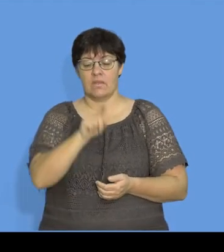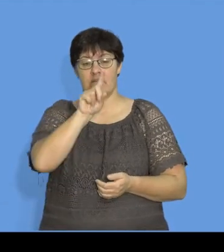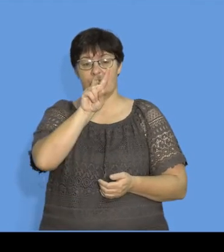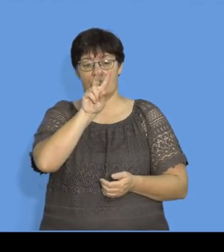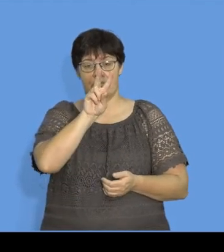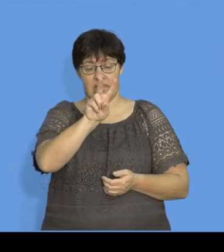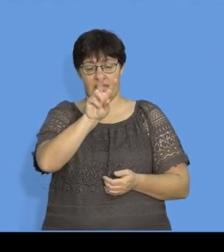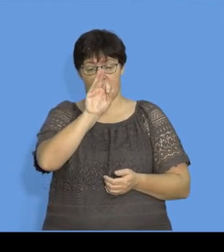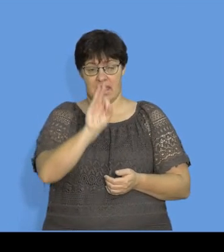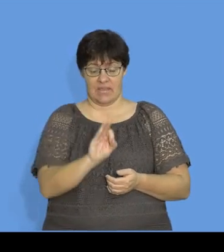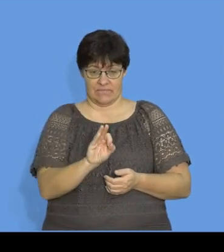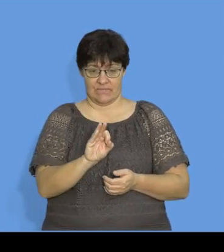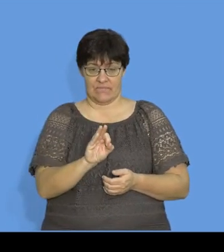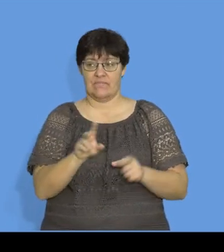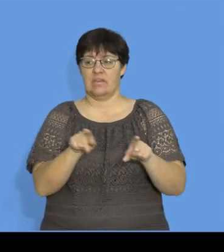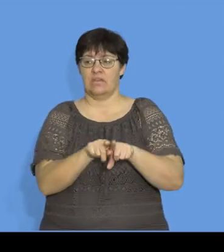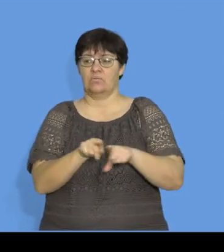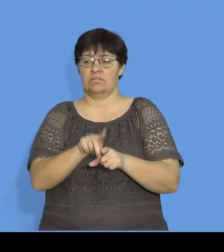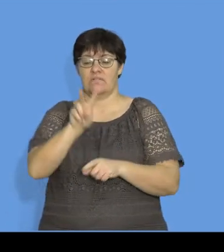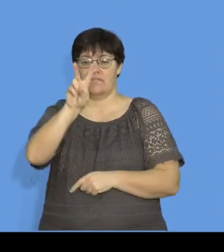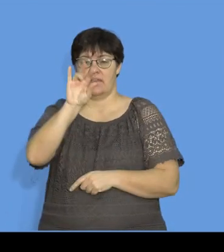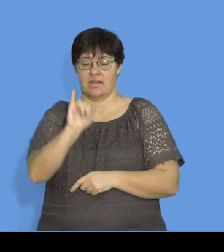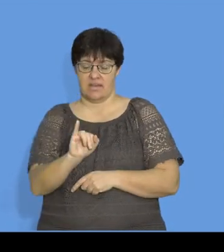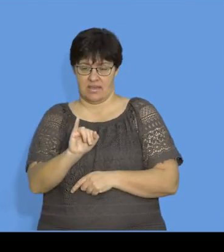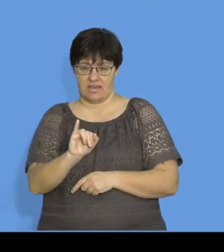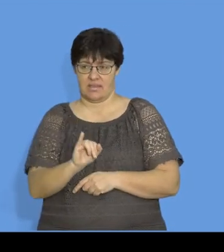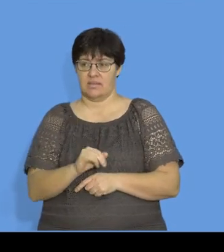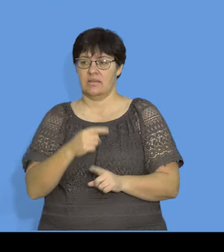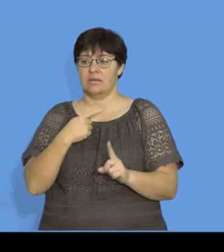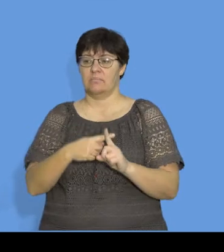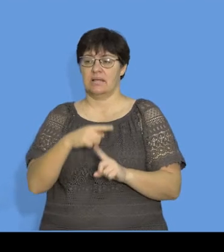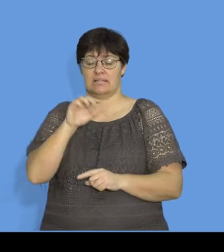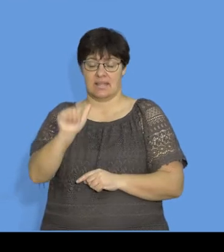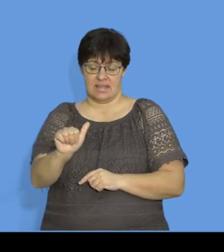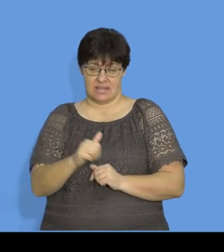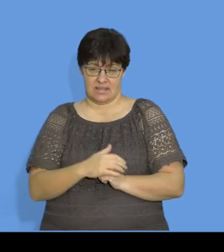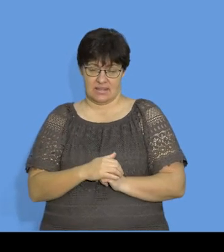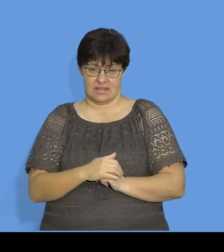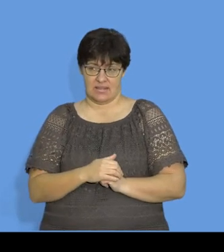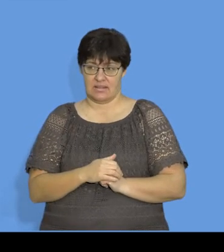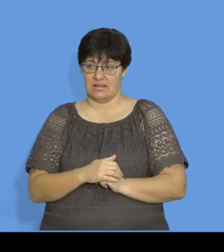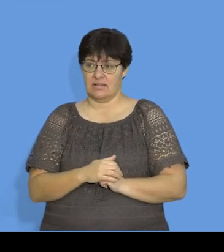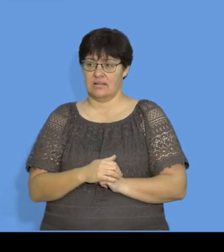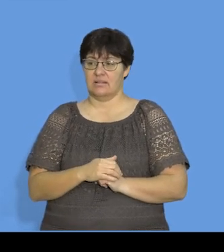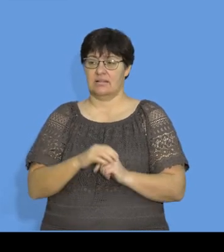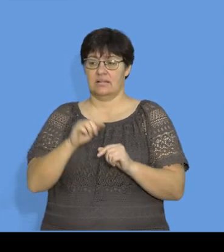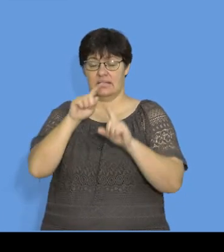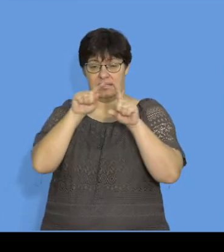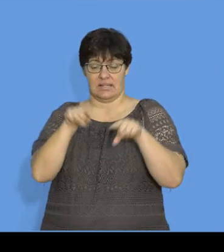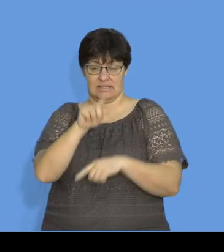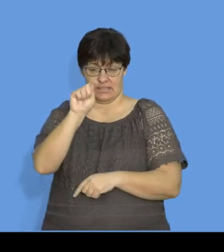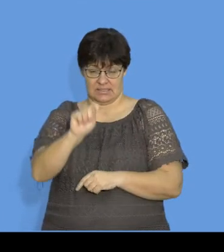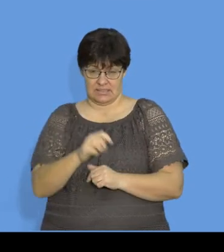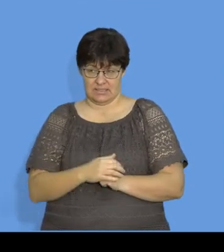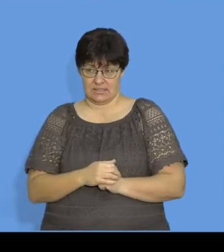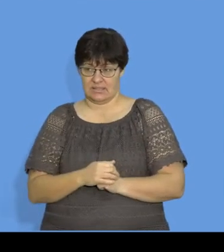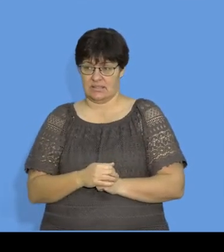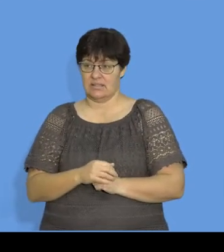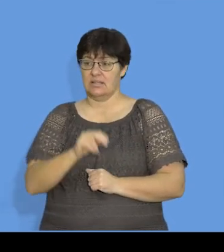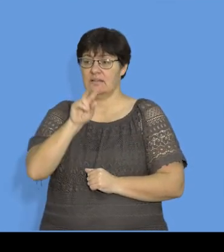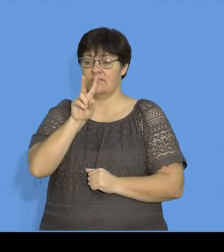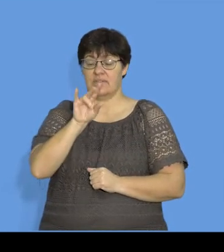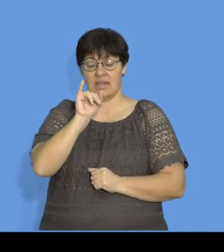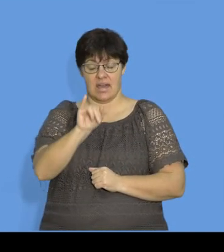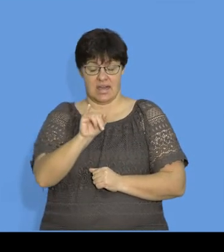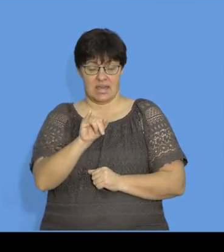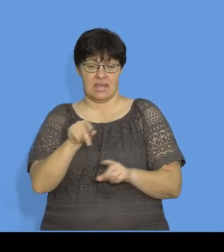Vf equals Vi plus A delta t. Vi